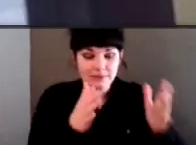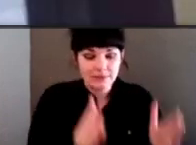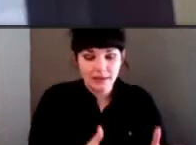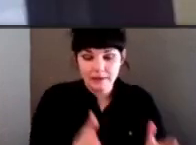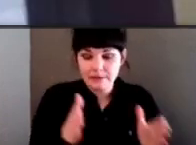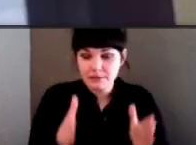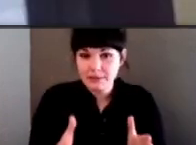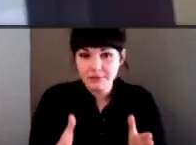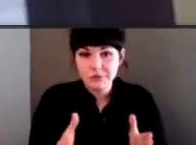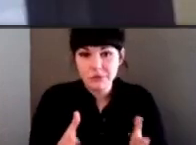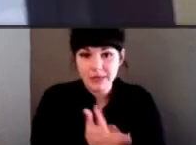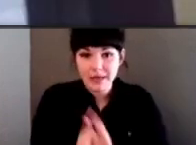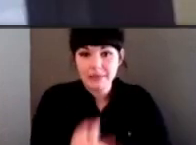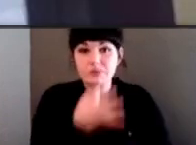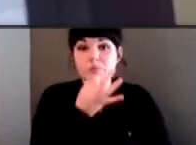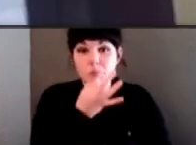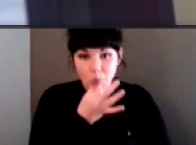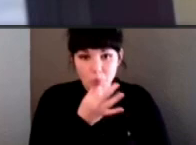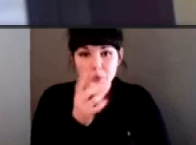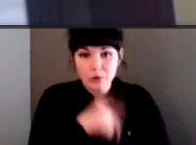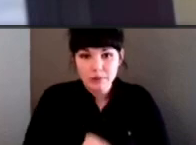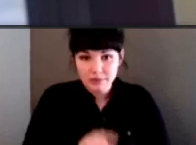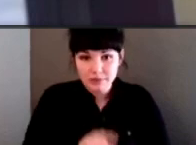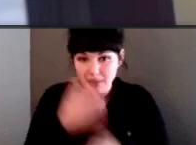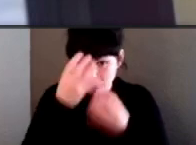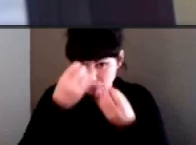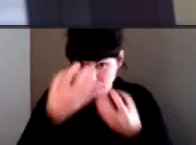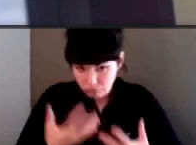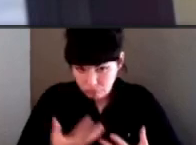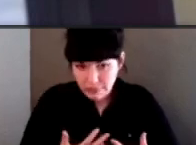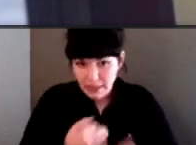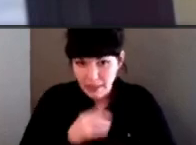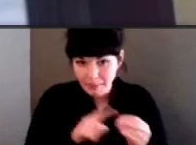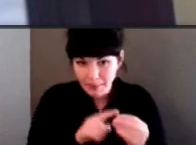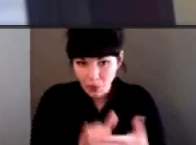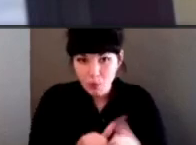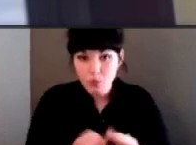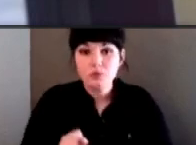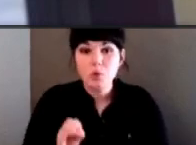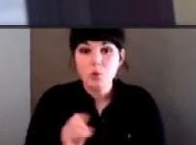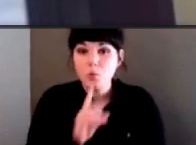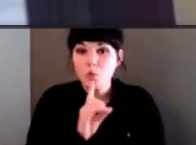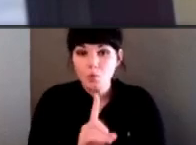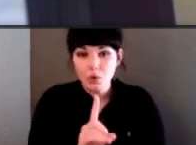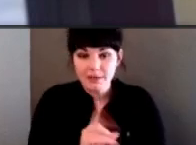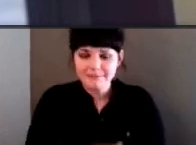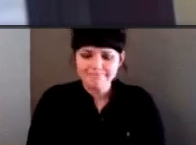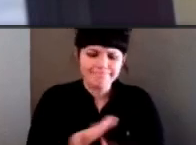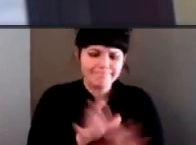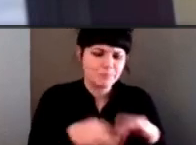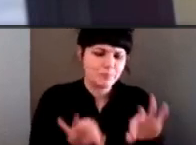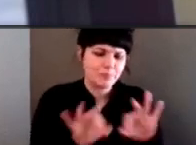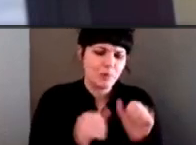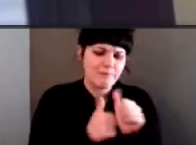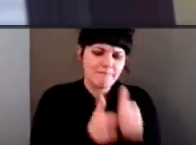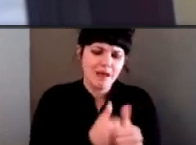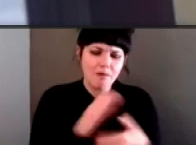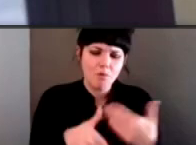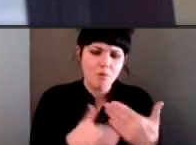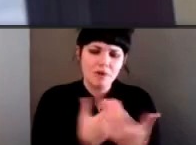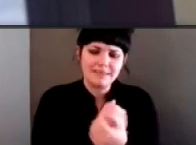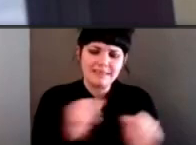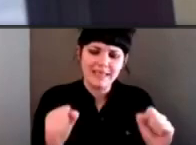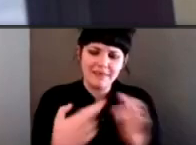have informed us on. And so that's why it's really critically important to follow those safety